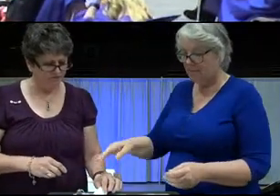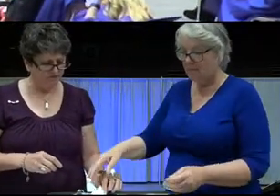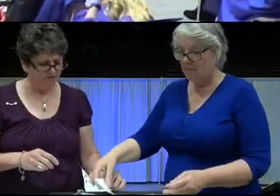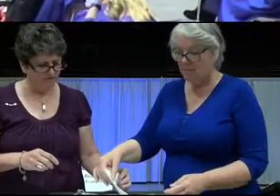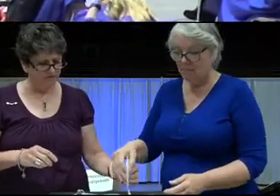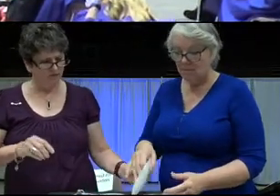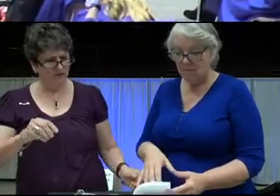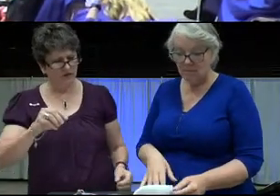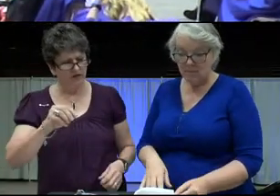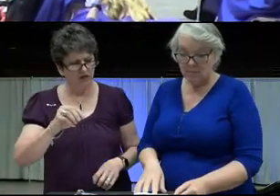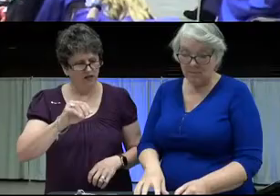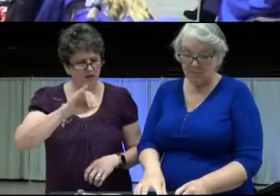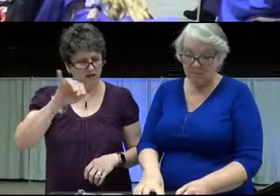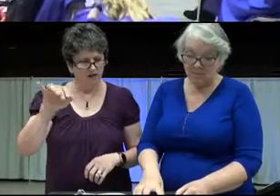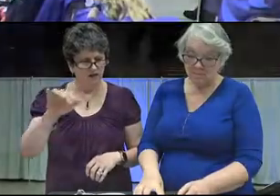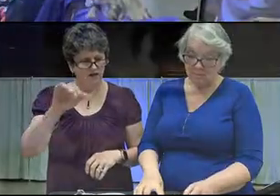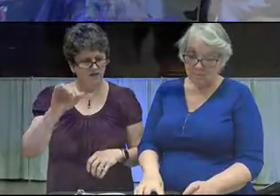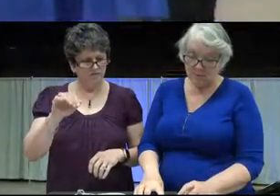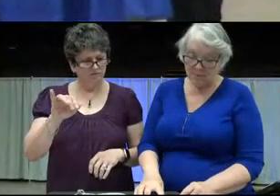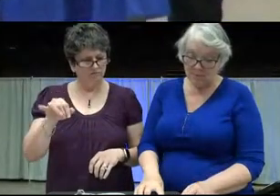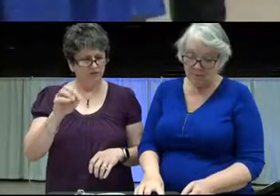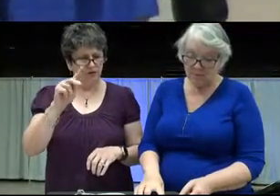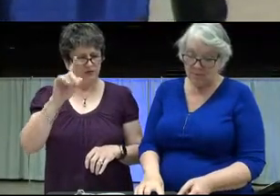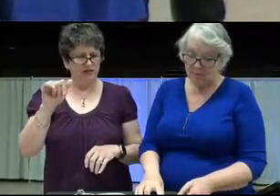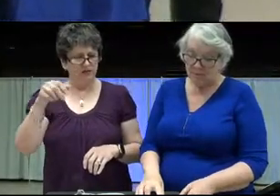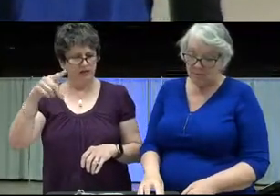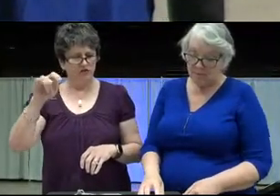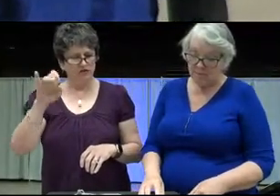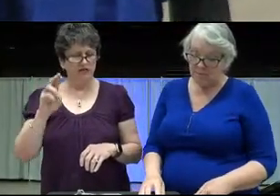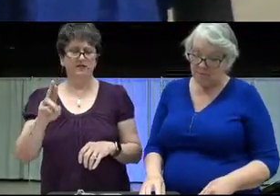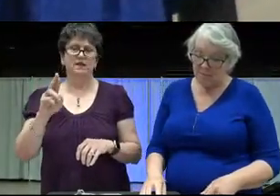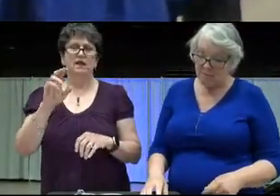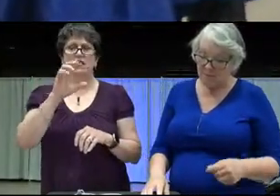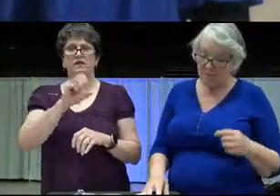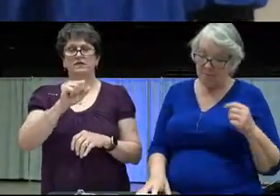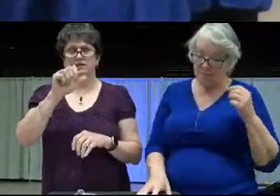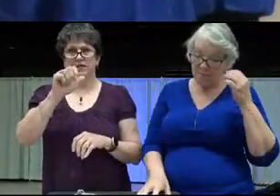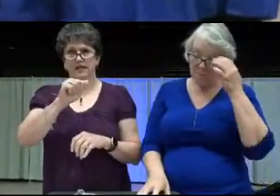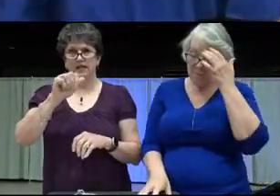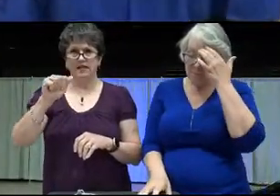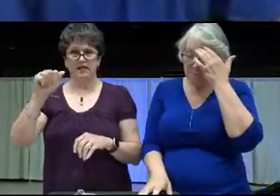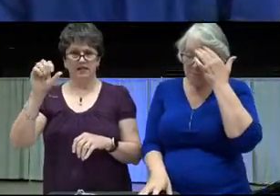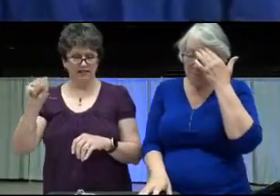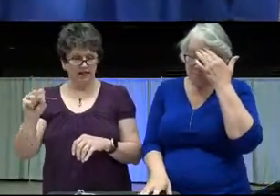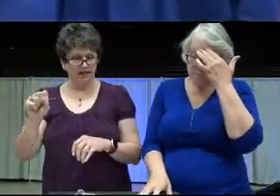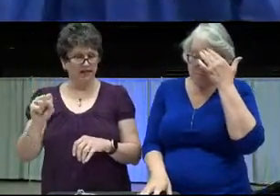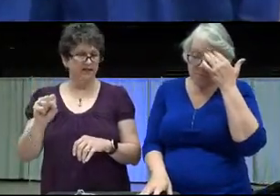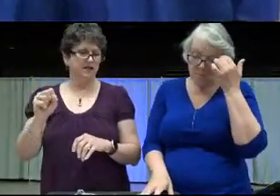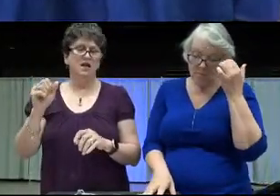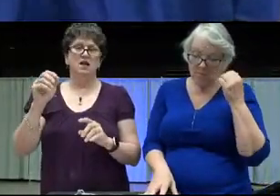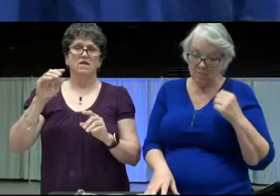Jamie Lee Peterson, Certificate of Applied Science, Practical Nurse, Phi Theta Kappa.